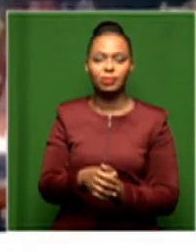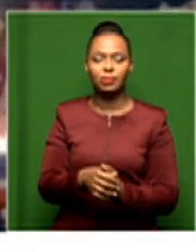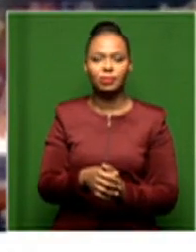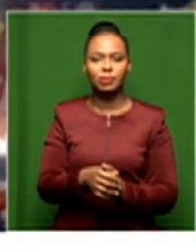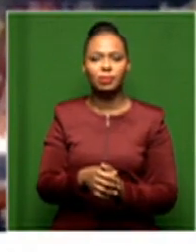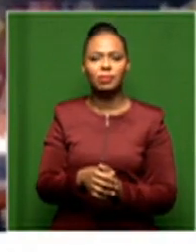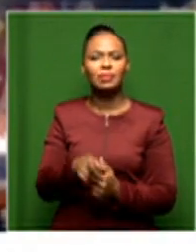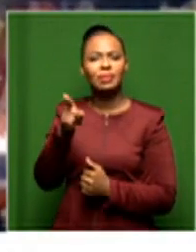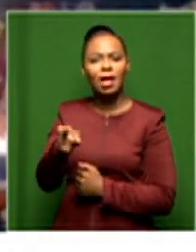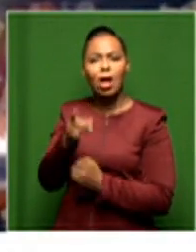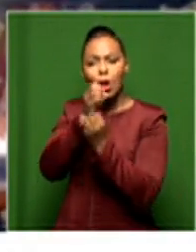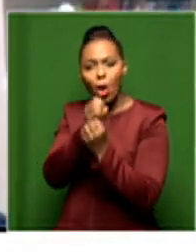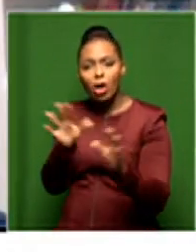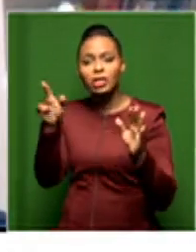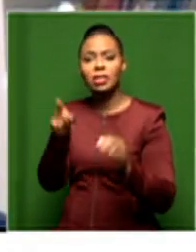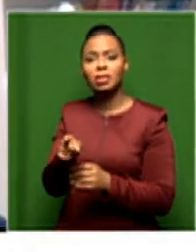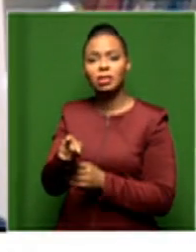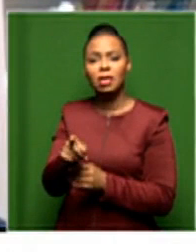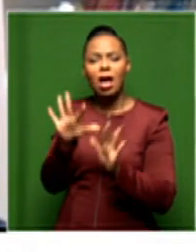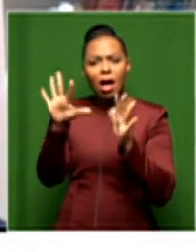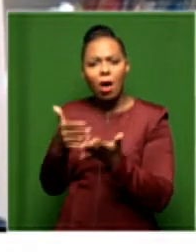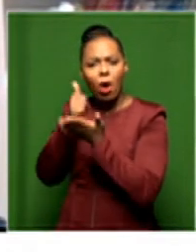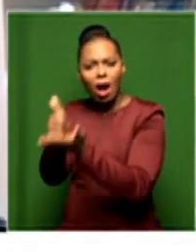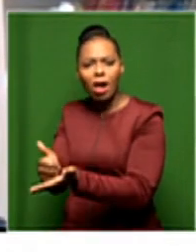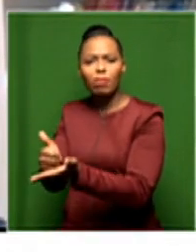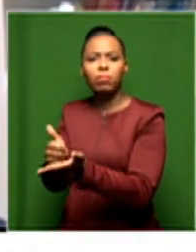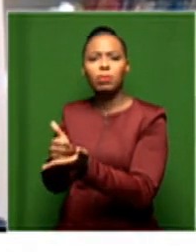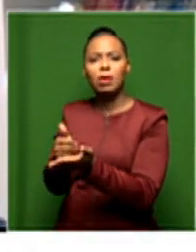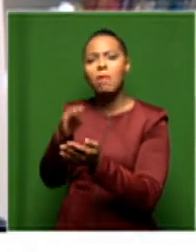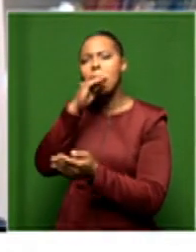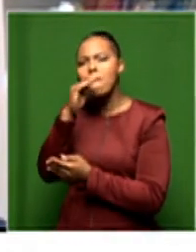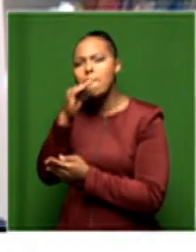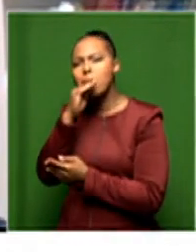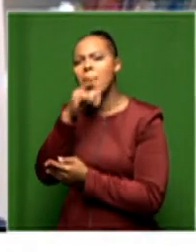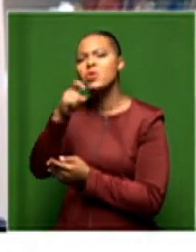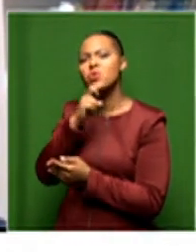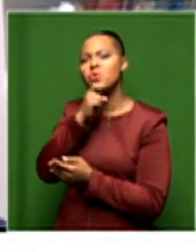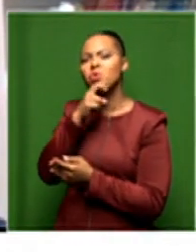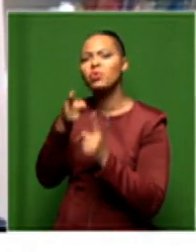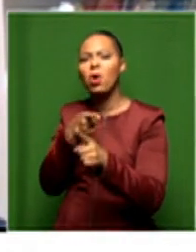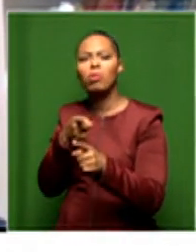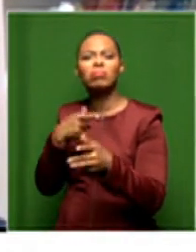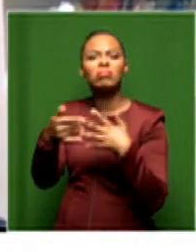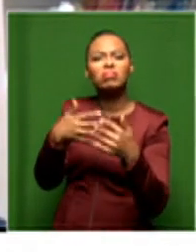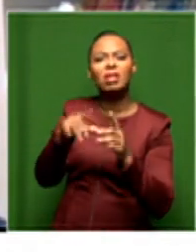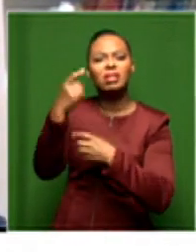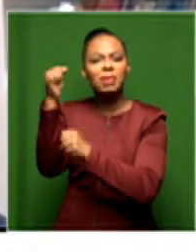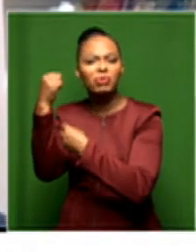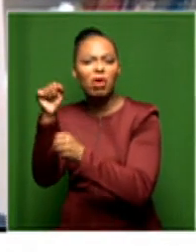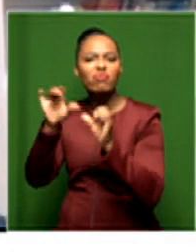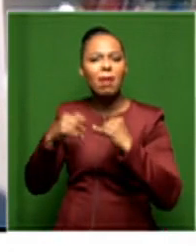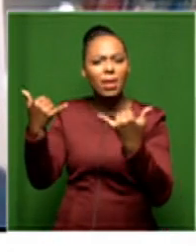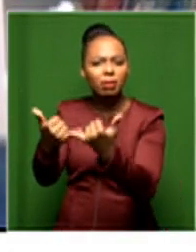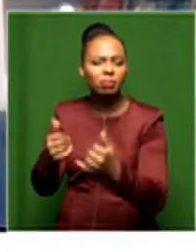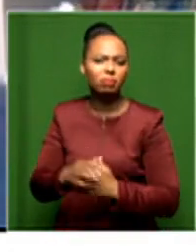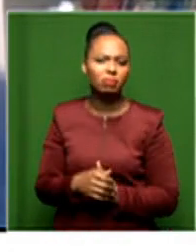its launch, Rory, how has that helped decrease the amount of plastic being used by manufacturing companies?